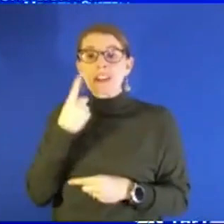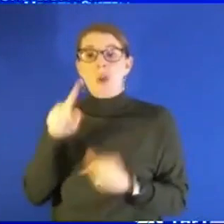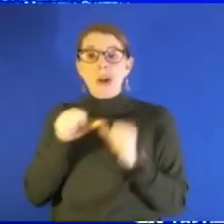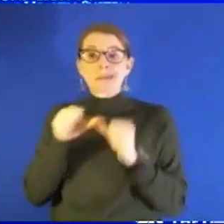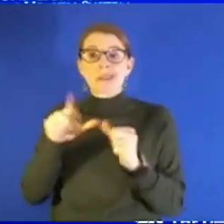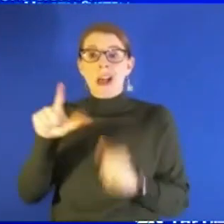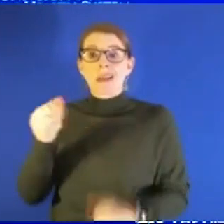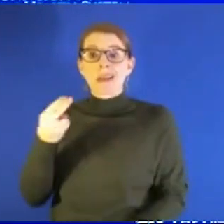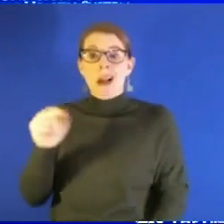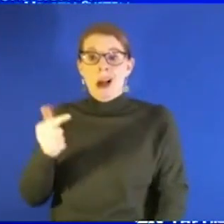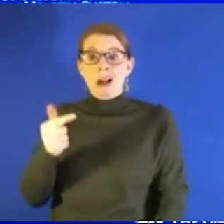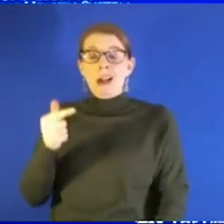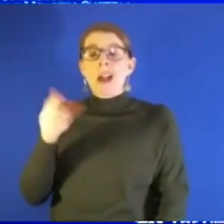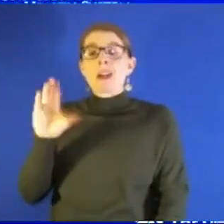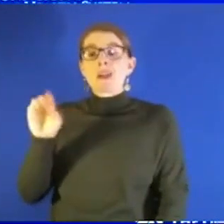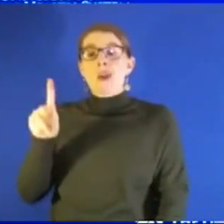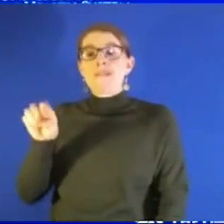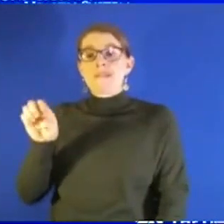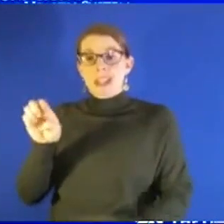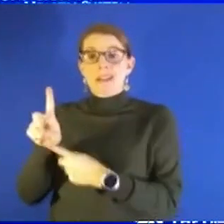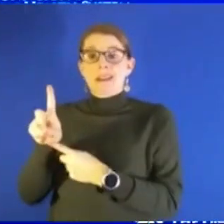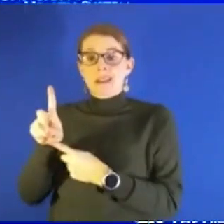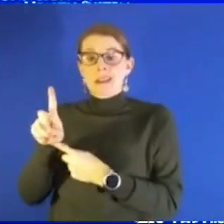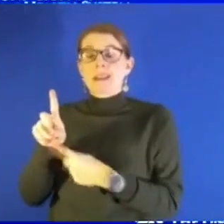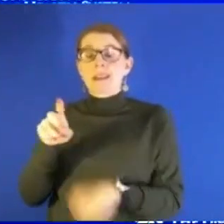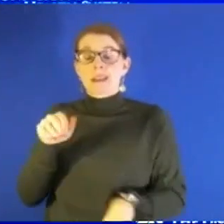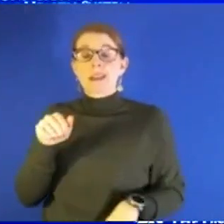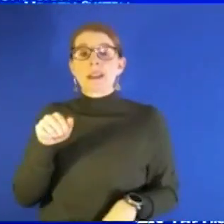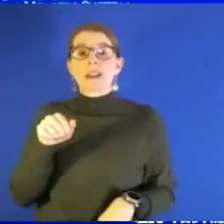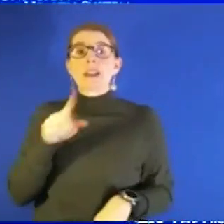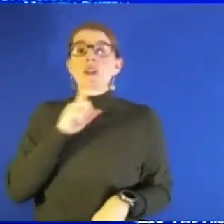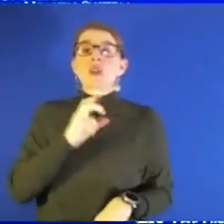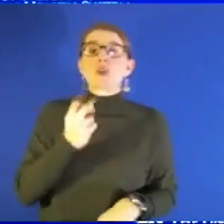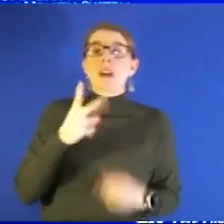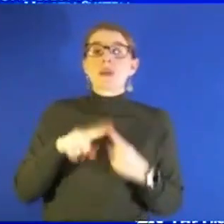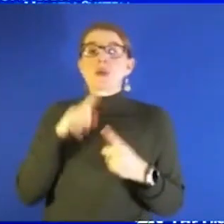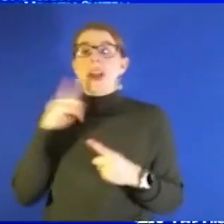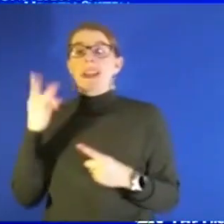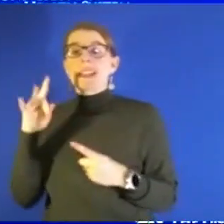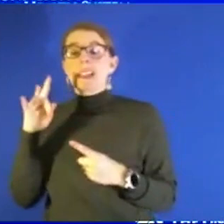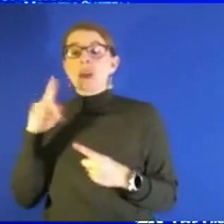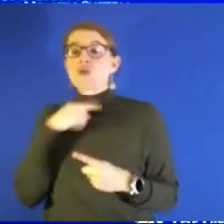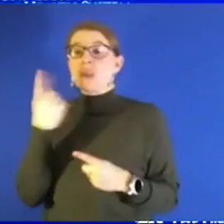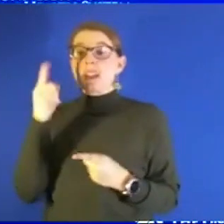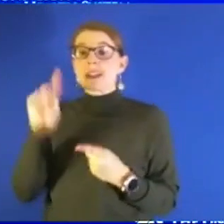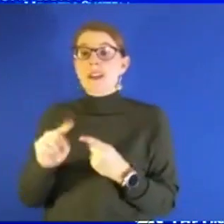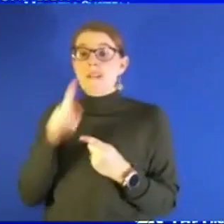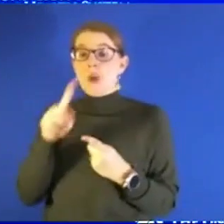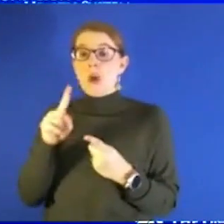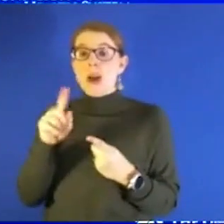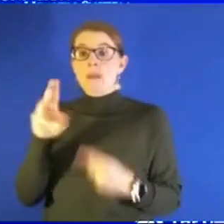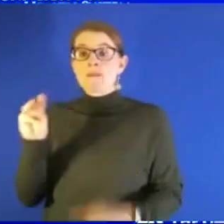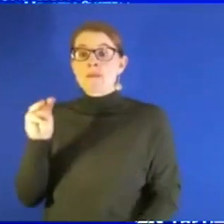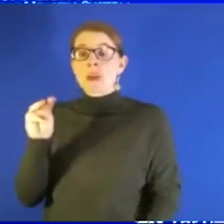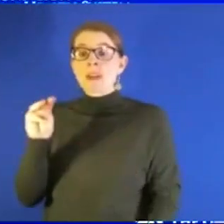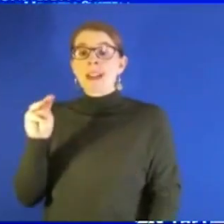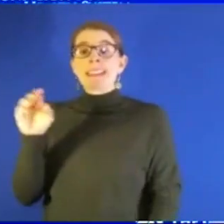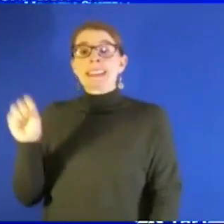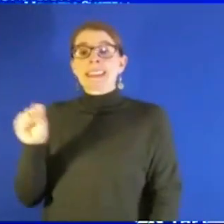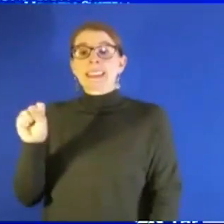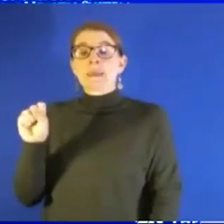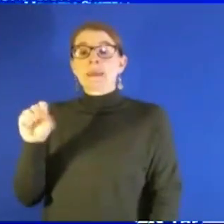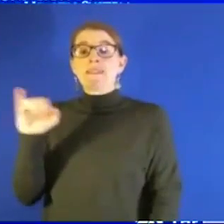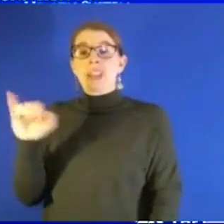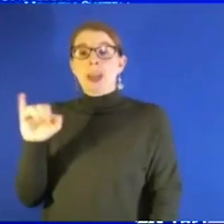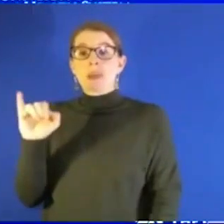that vaccination, especially in those ages 12 to 18, reduces the risk of multi-system inflammatory disorder. in those